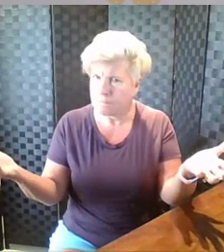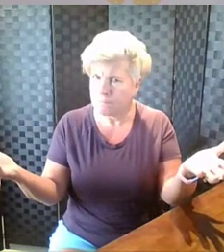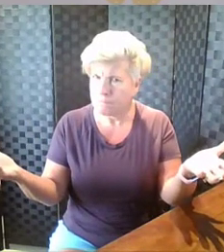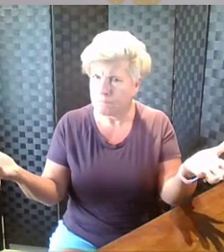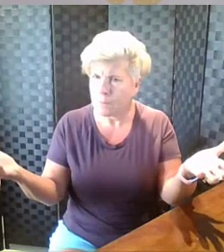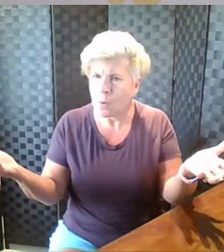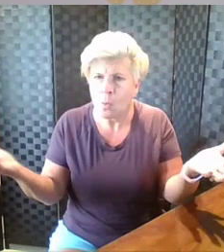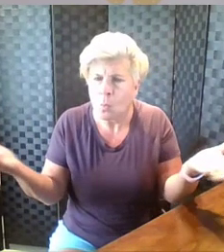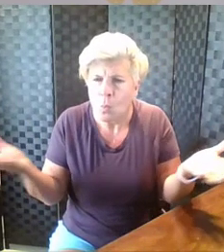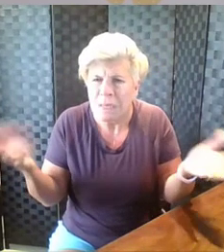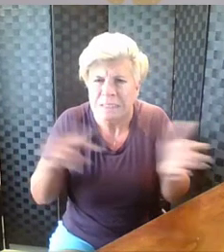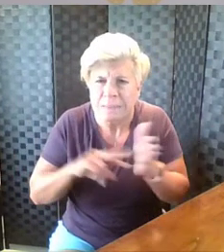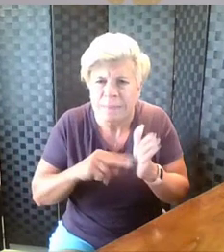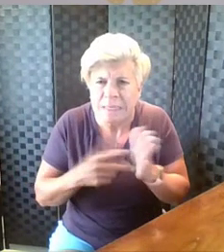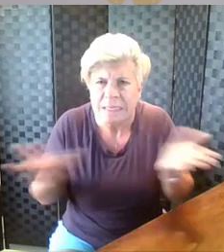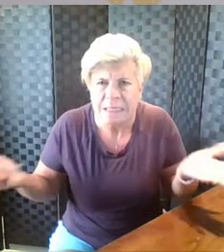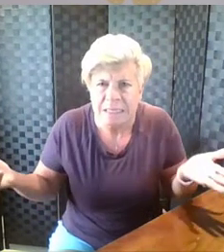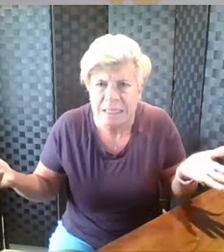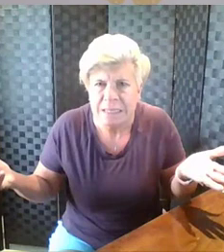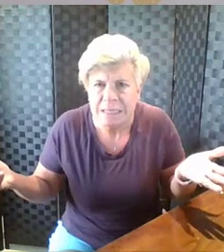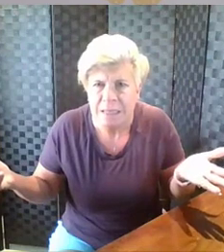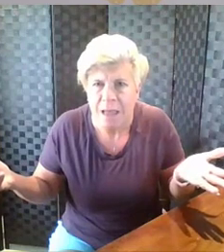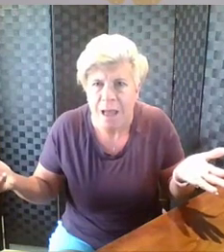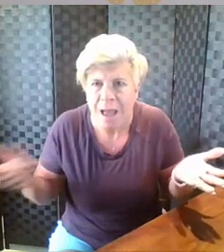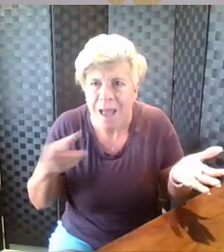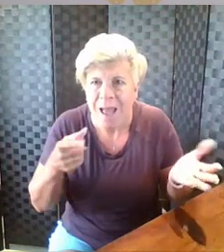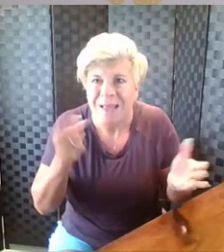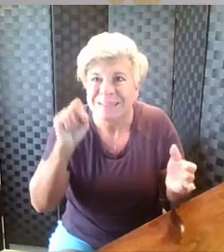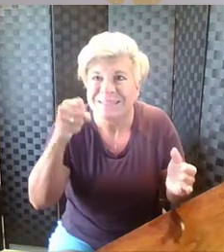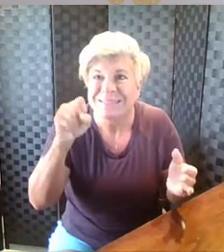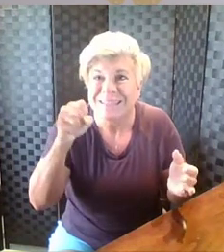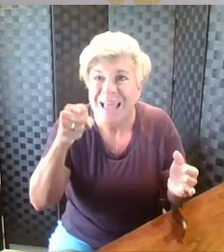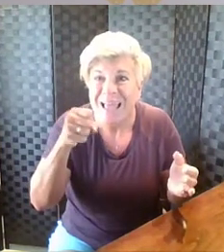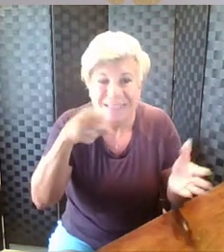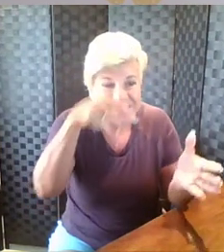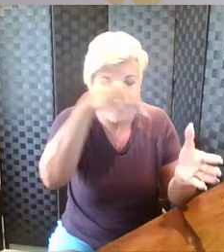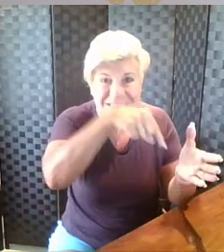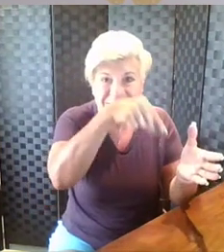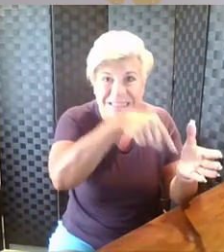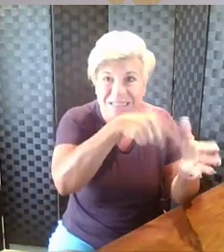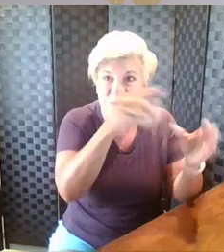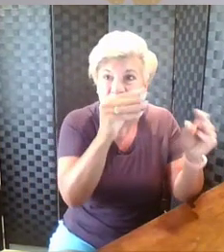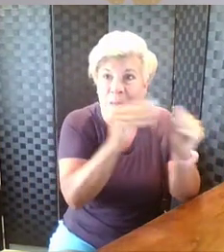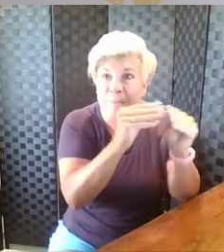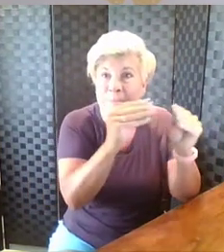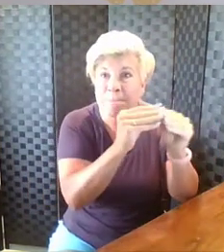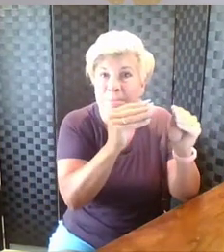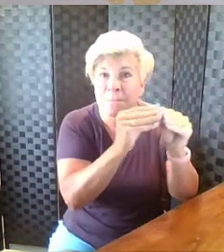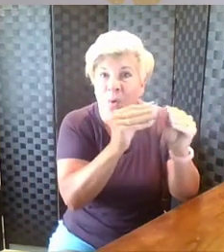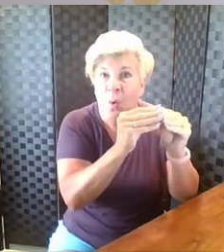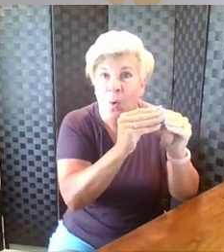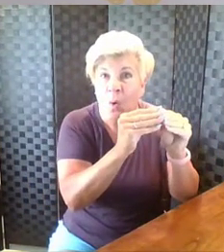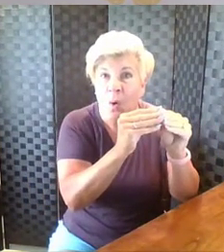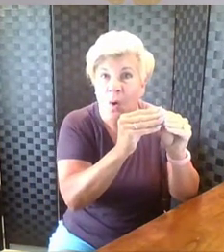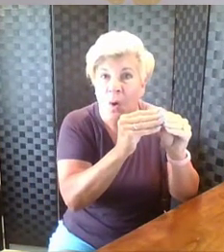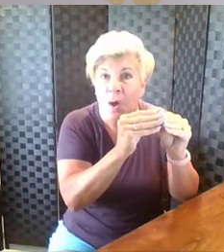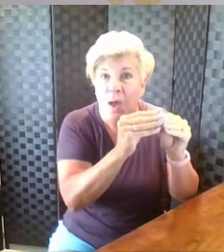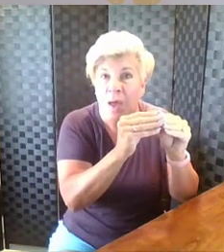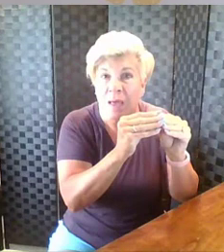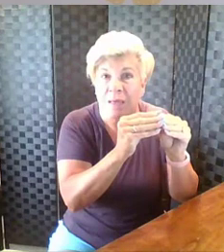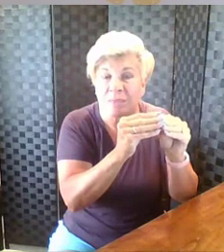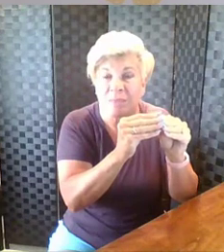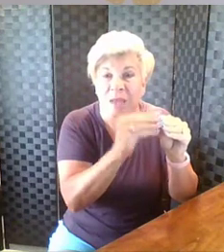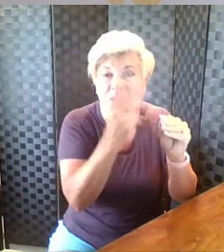Yeah, say that again. I think you're onto something. If I had more bears in this first group, if I have bears left